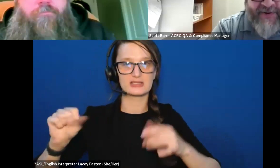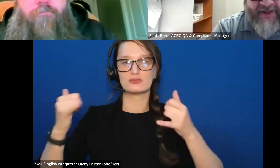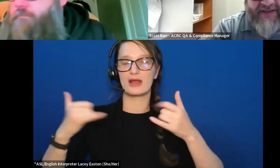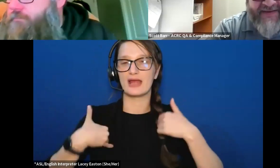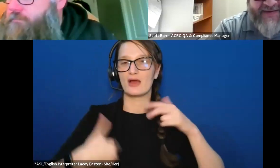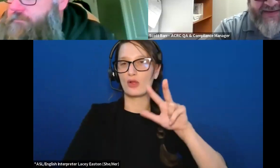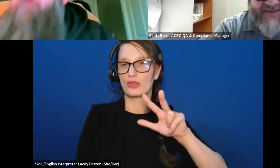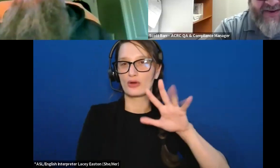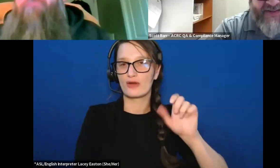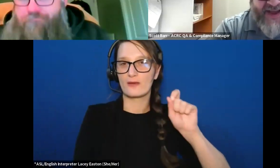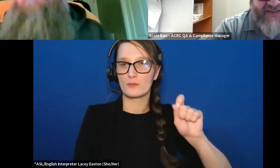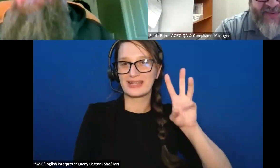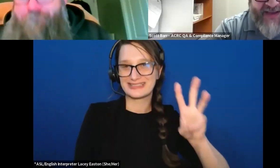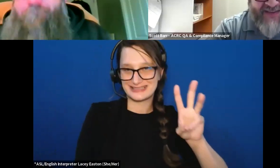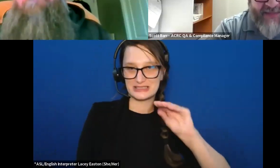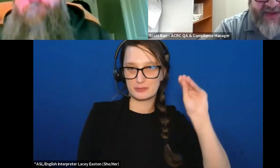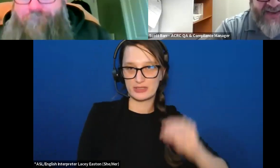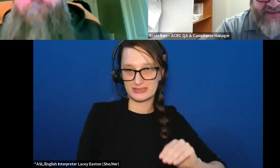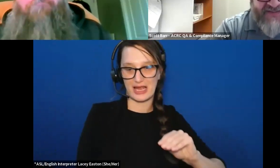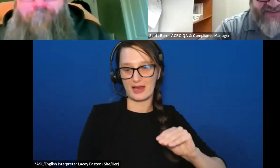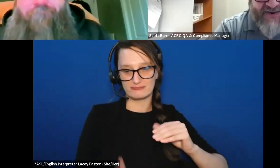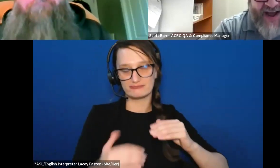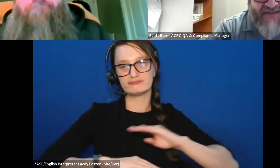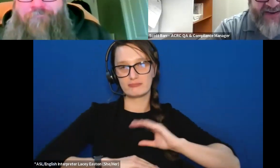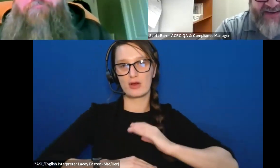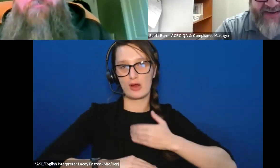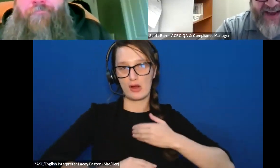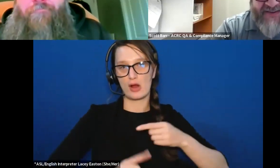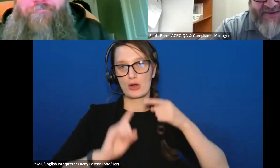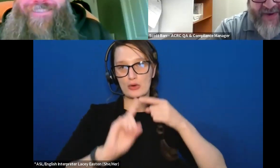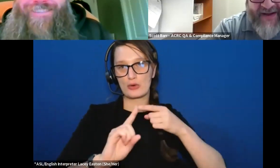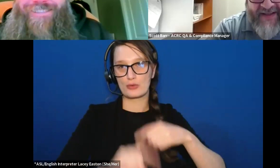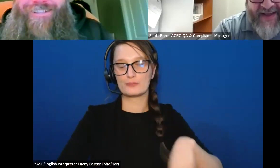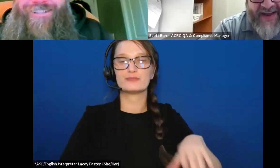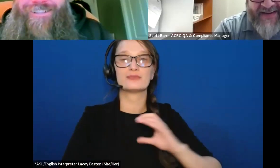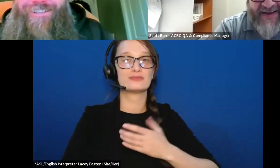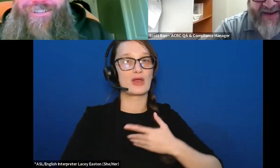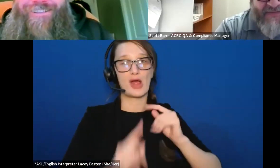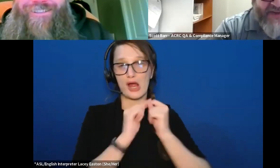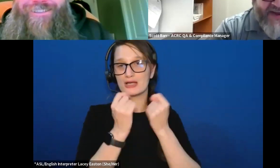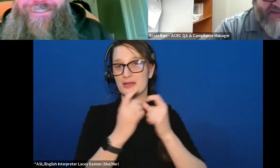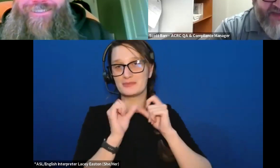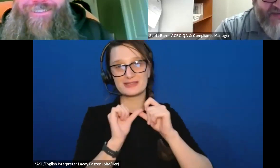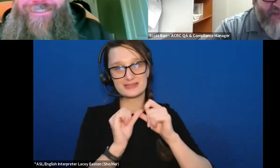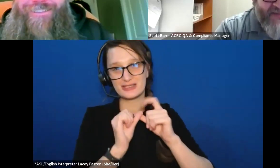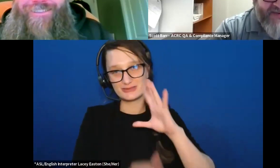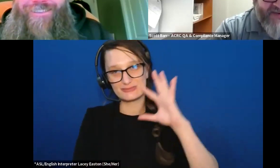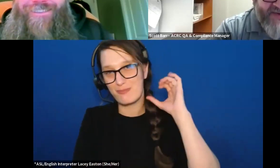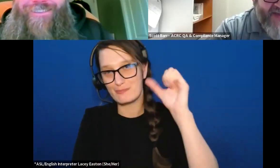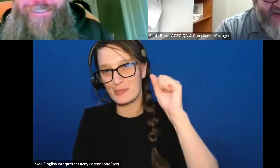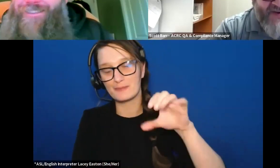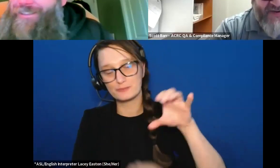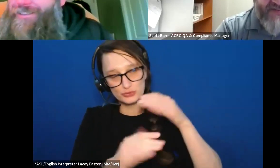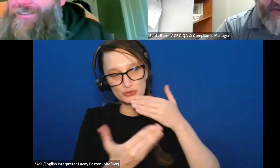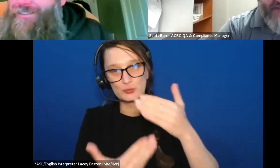35.6% of goal. So the HCBS team continues to strive and do well, and hopefully next week we'll be able